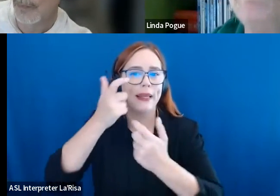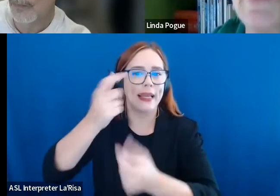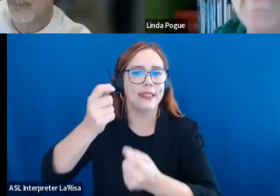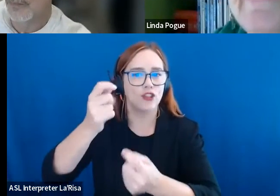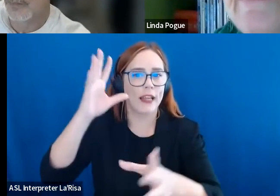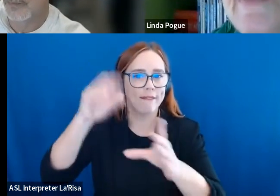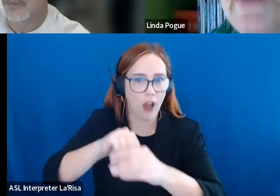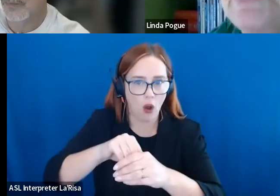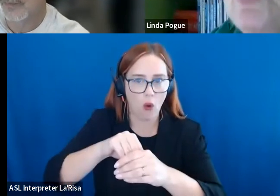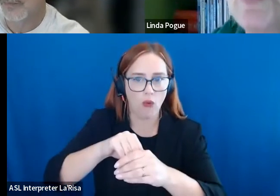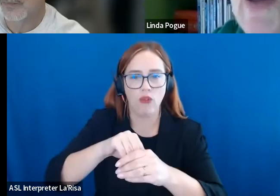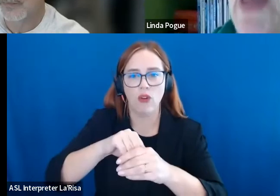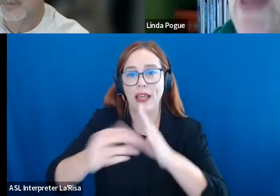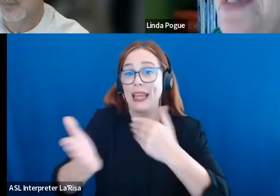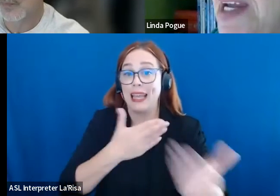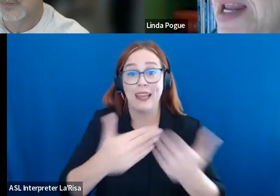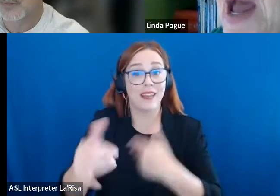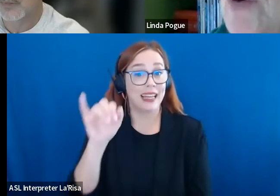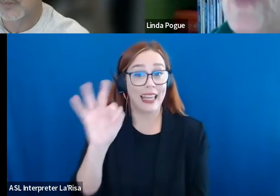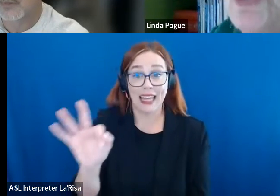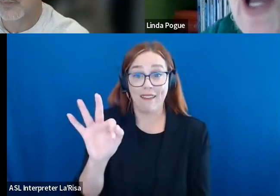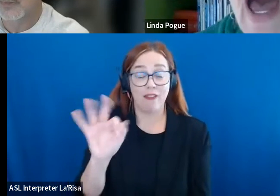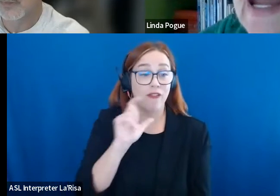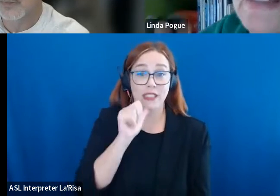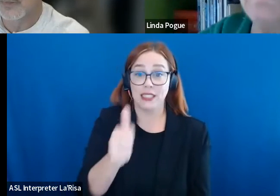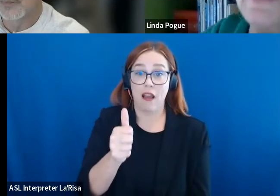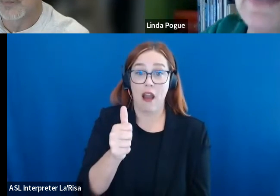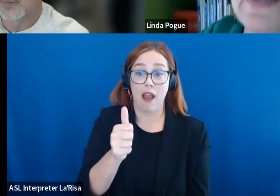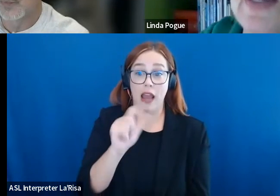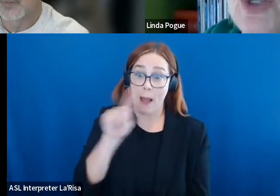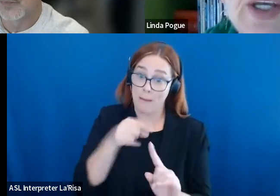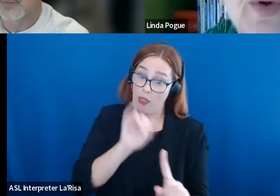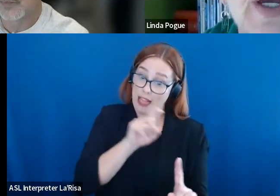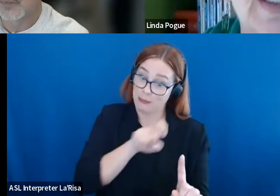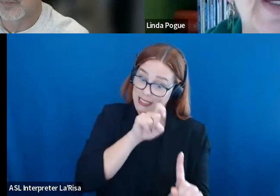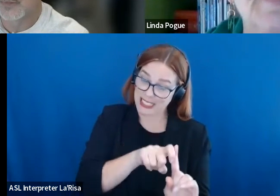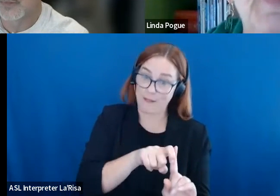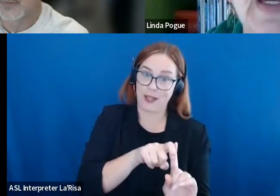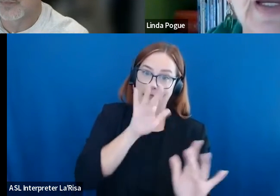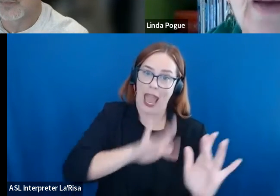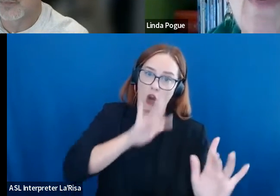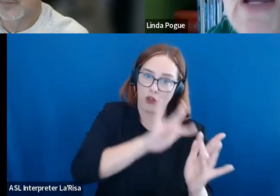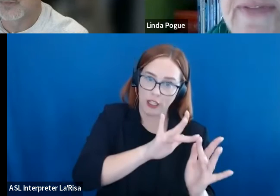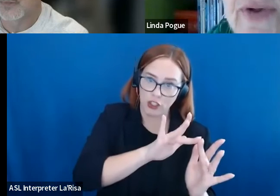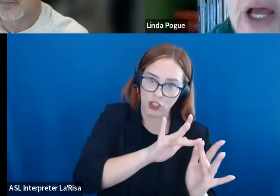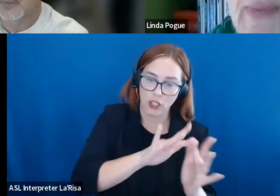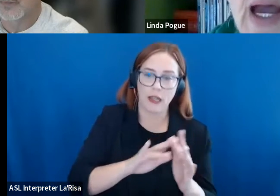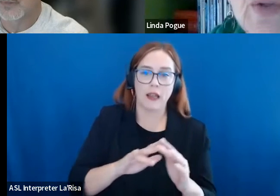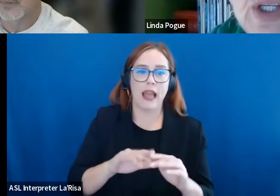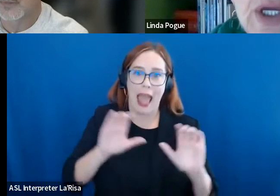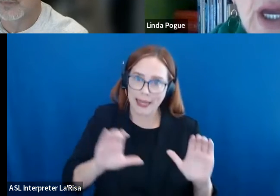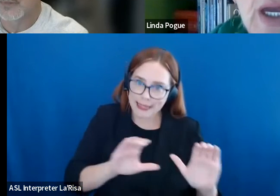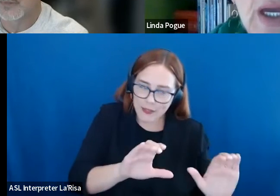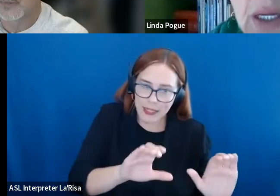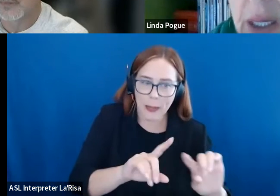involved, even if it's not about that particular outreach activity as such. So yes, being mindful